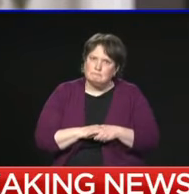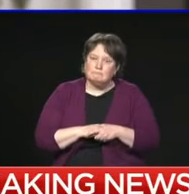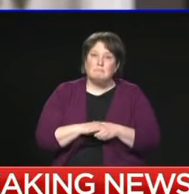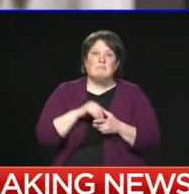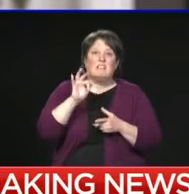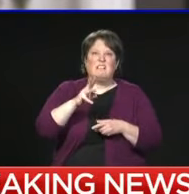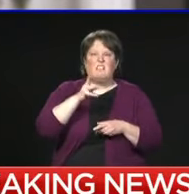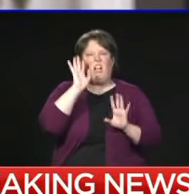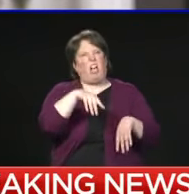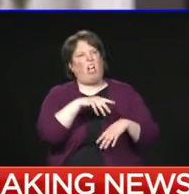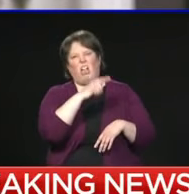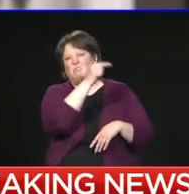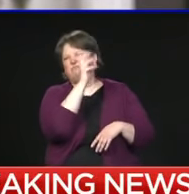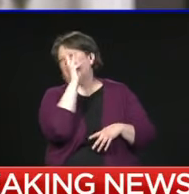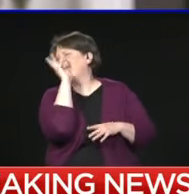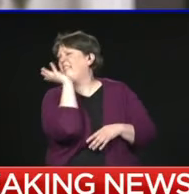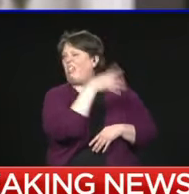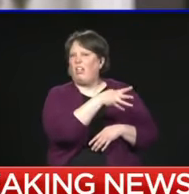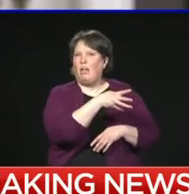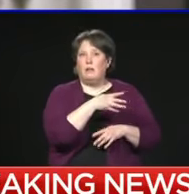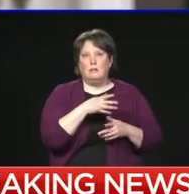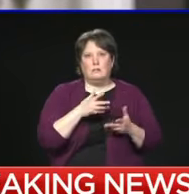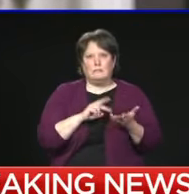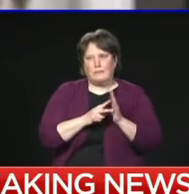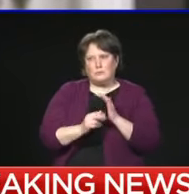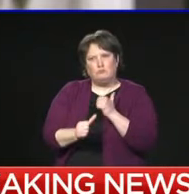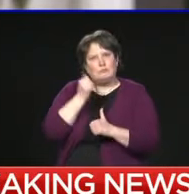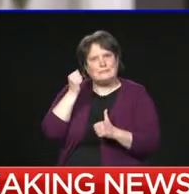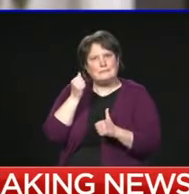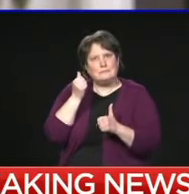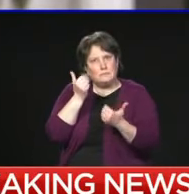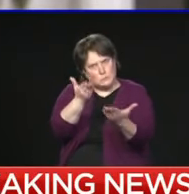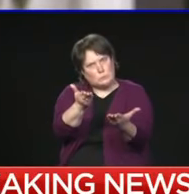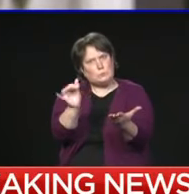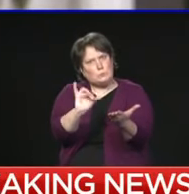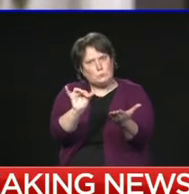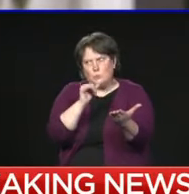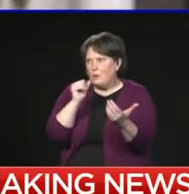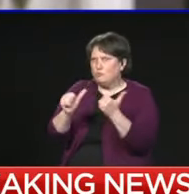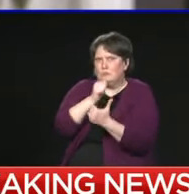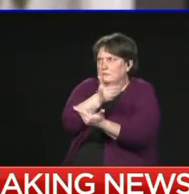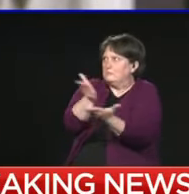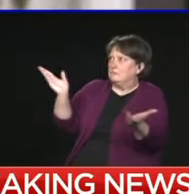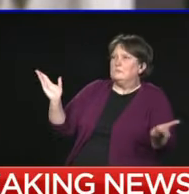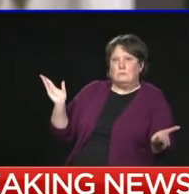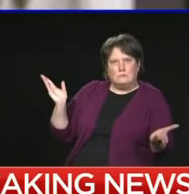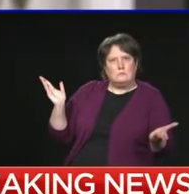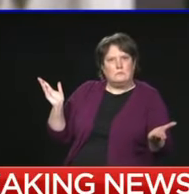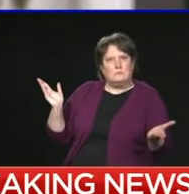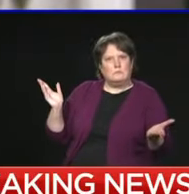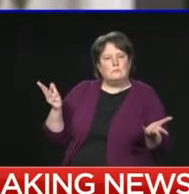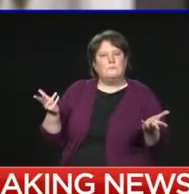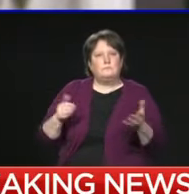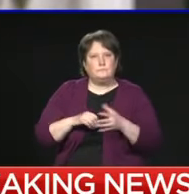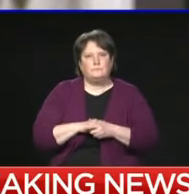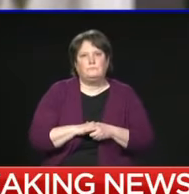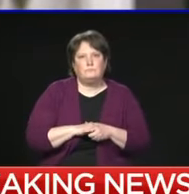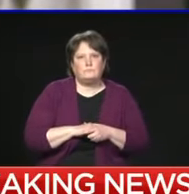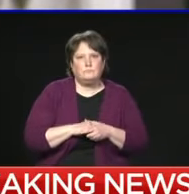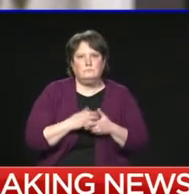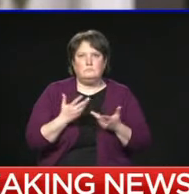these rules puts every single one of us, yourself included, at risk. Voici la